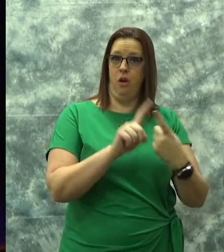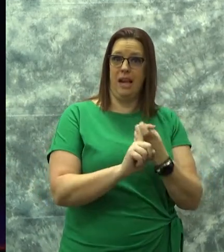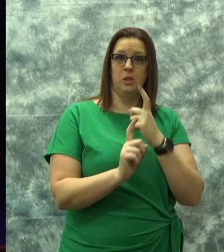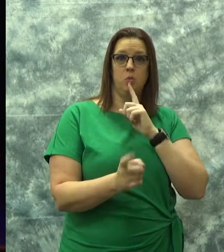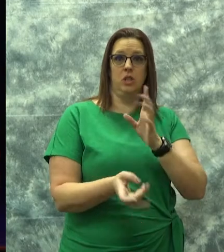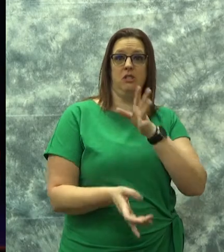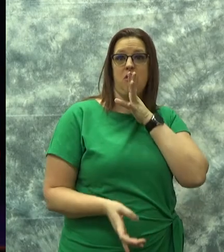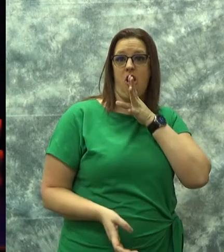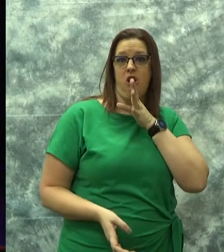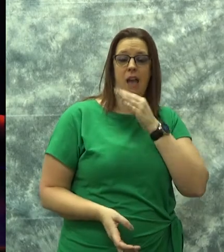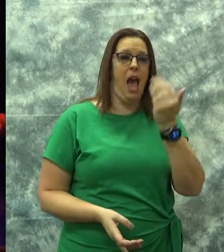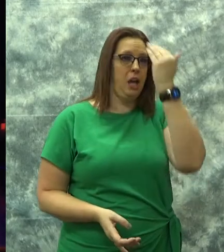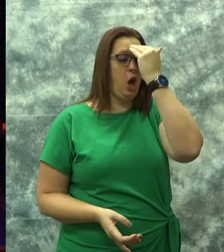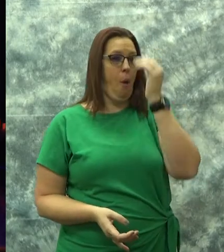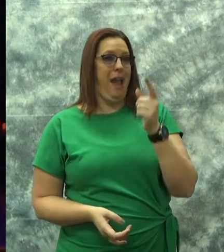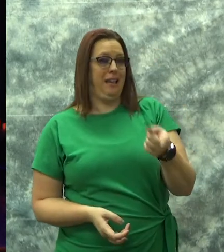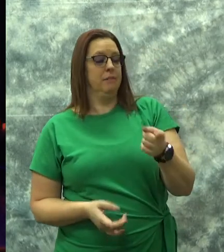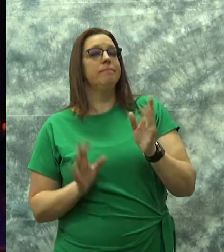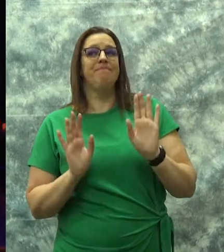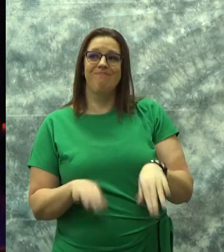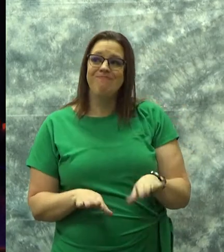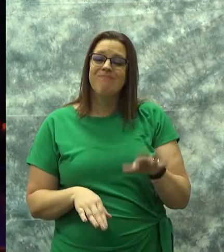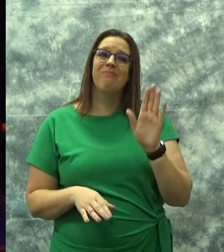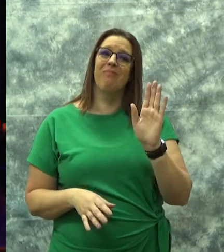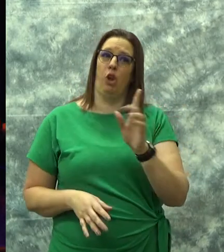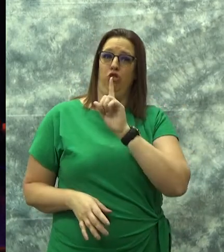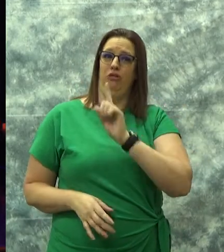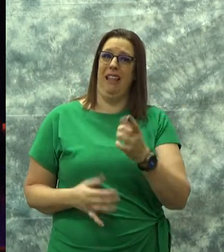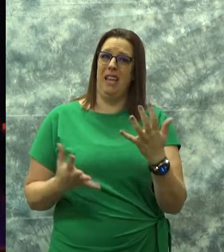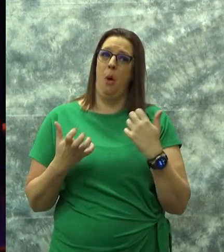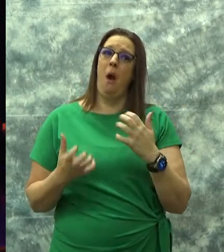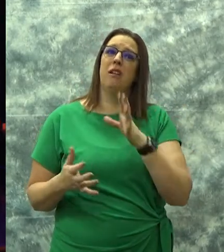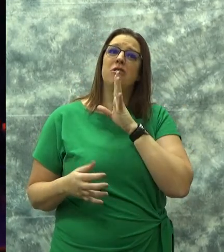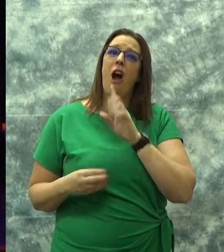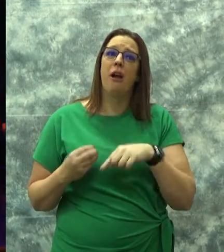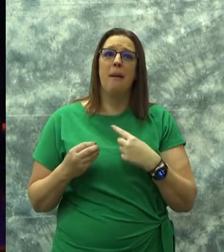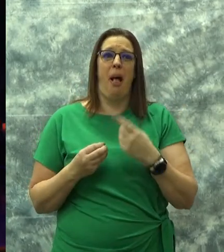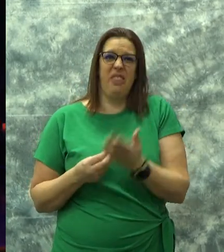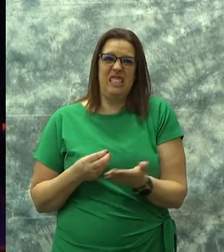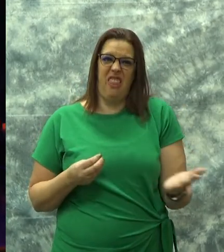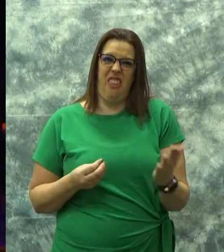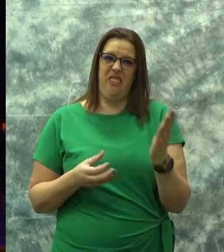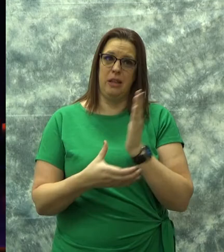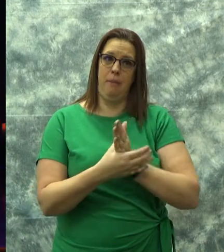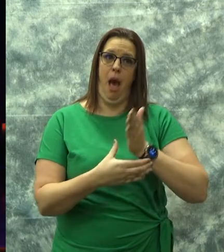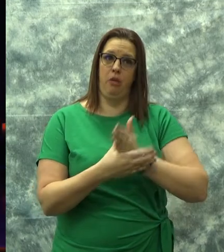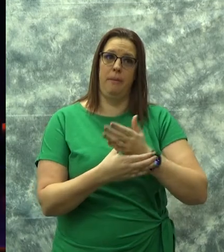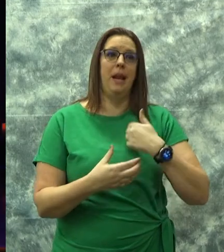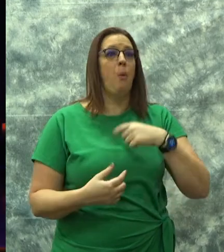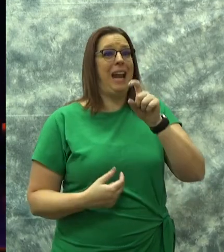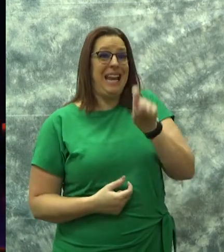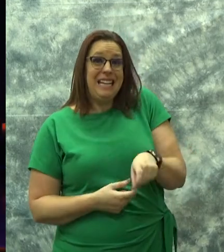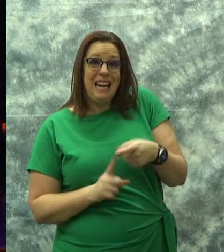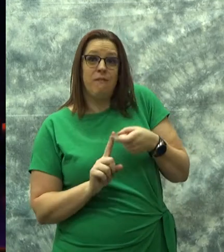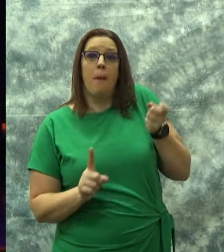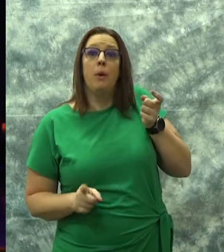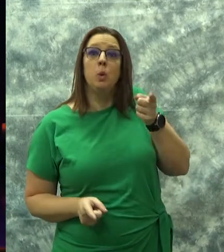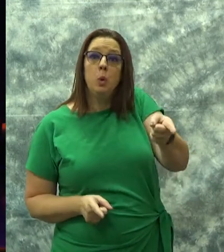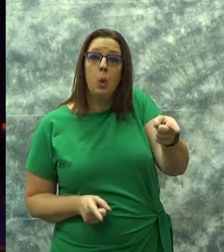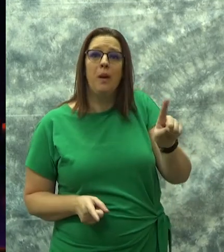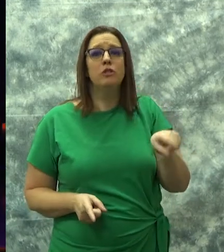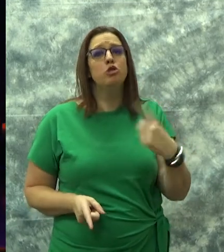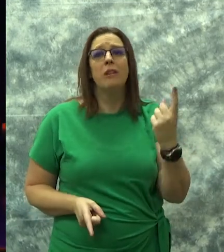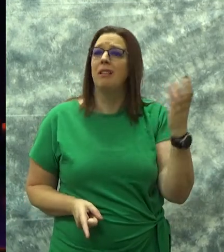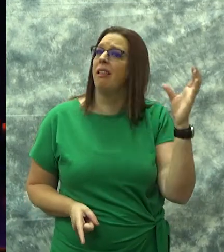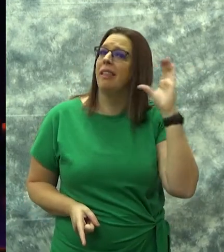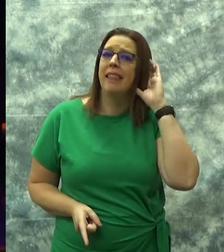each other, I know this for sure, that I can go to Jeanette and say, Jeanette, I really want to talk to you about this thing that's bothering me. And what I really need for you right, from you